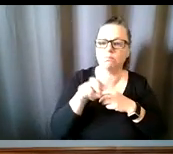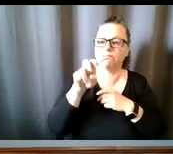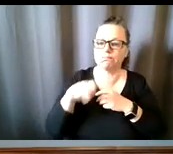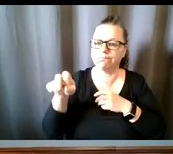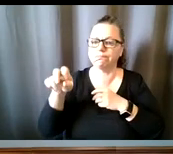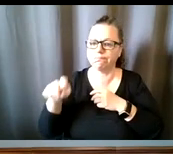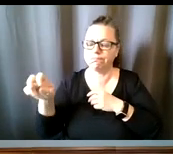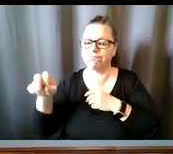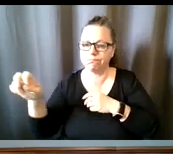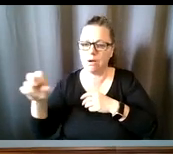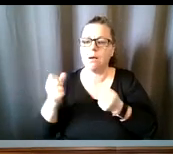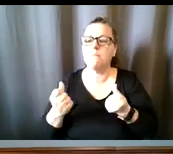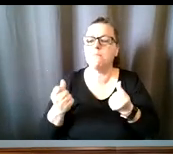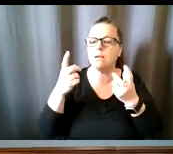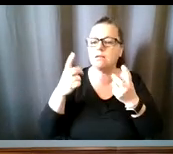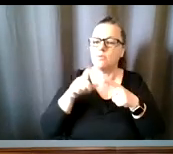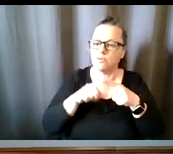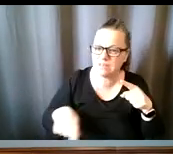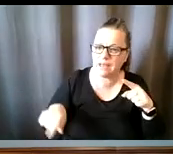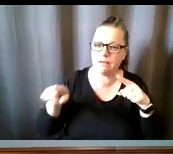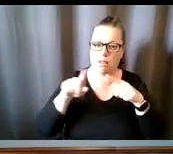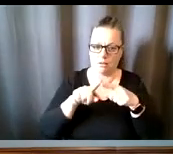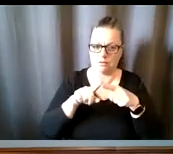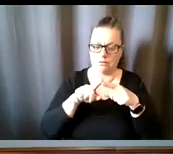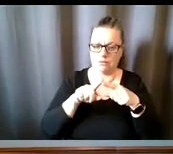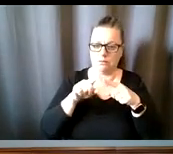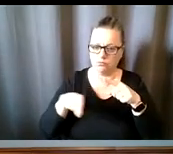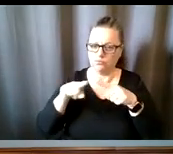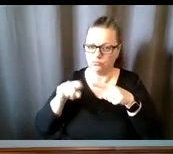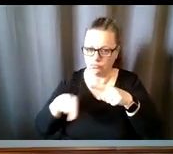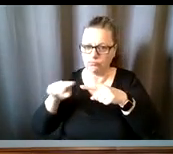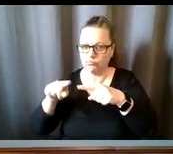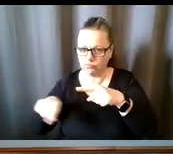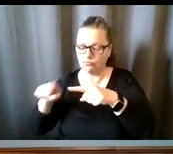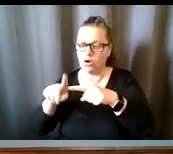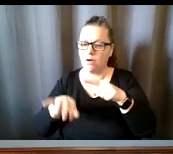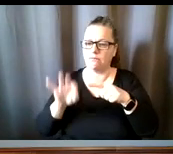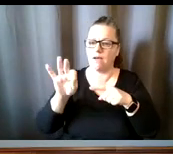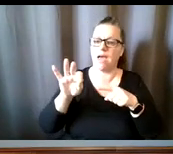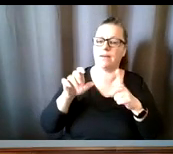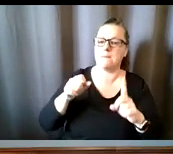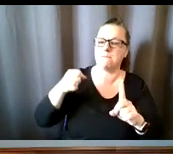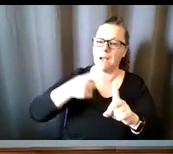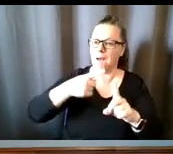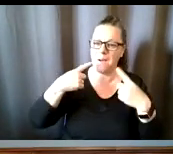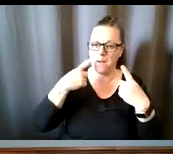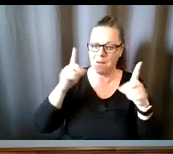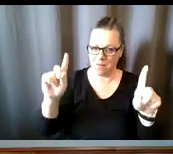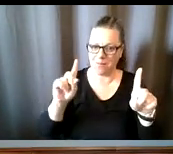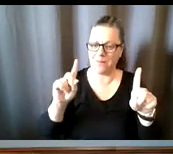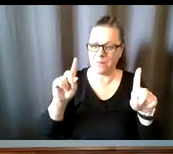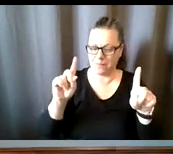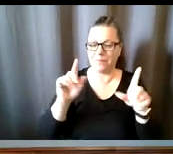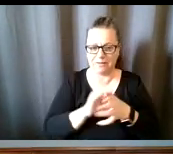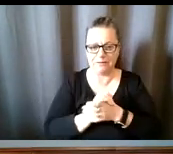multiple Pdca cycles in essence to get to that. And when you do, you find that you end up hitting the bullseye, not getting close to the target, but actually